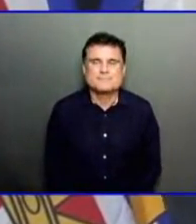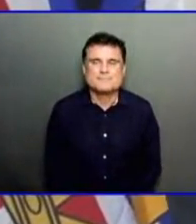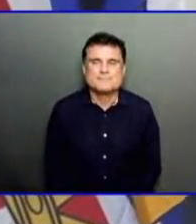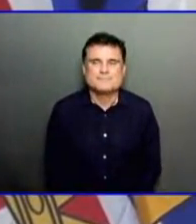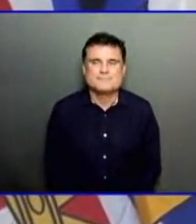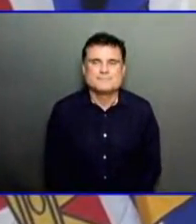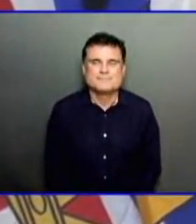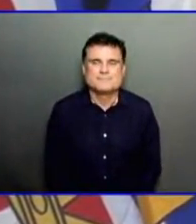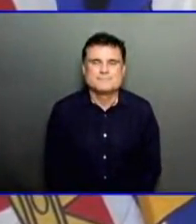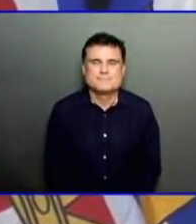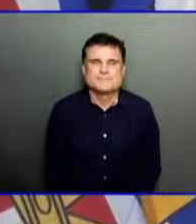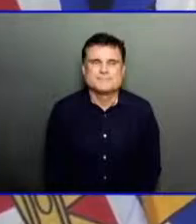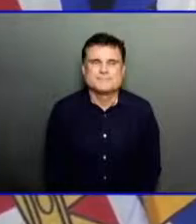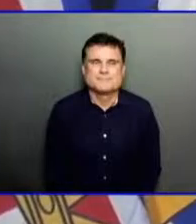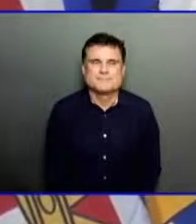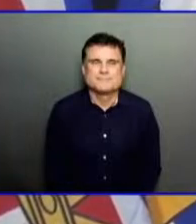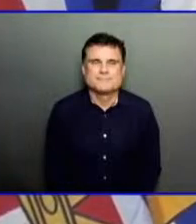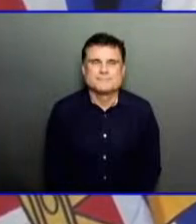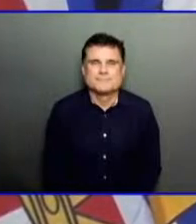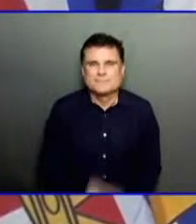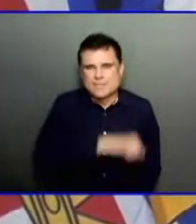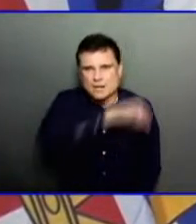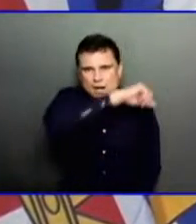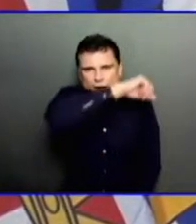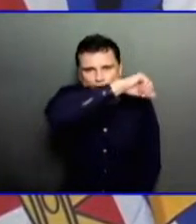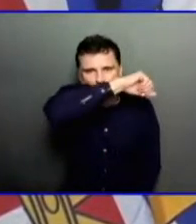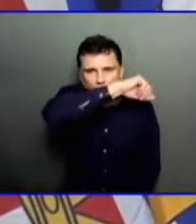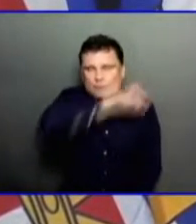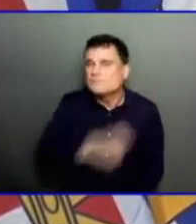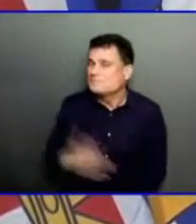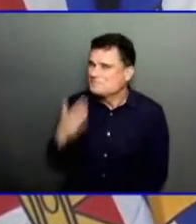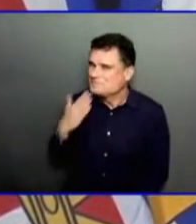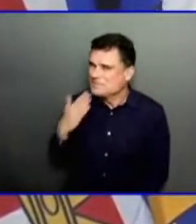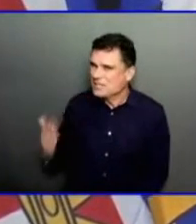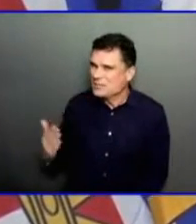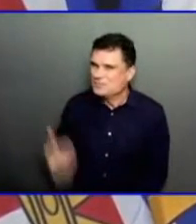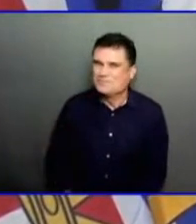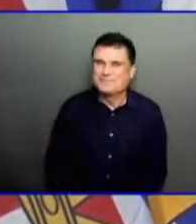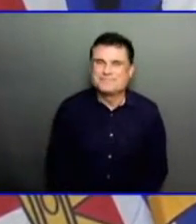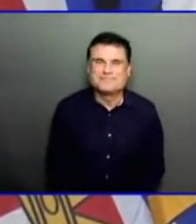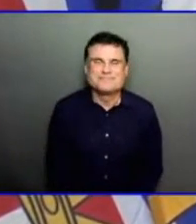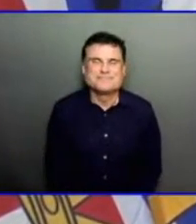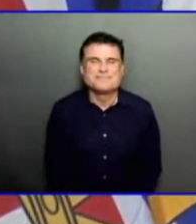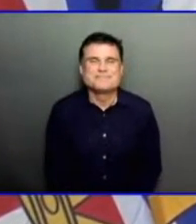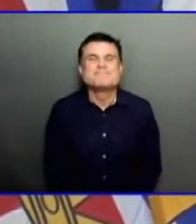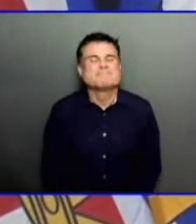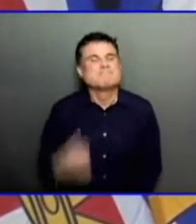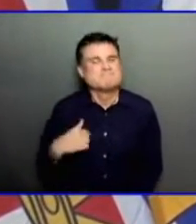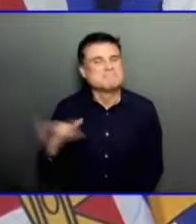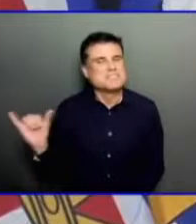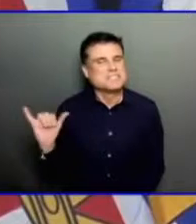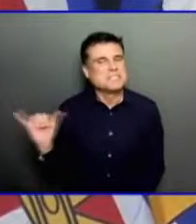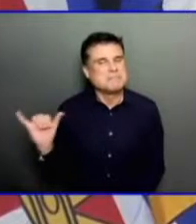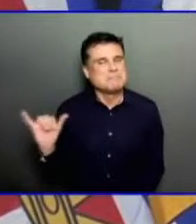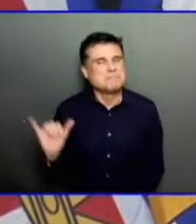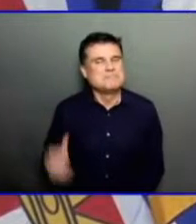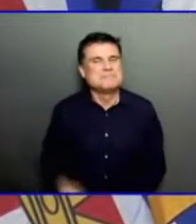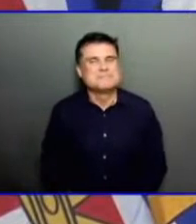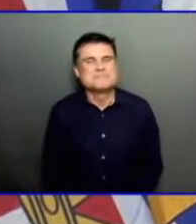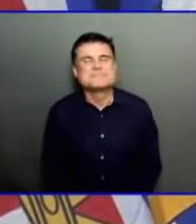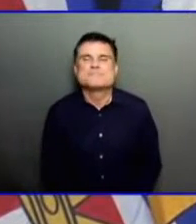Thank you very much, Dr. Henry, and I wanted to start by acknowledging the 19 people who passed away in the